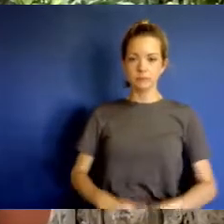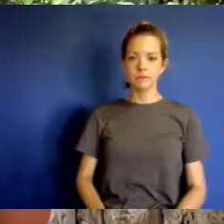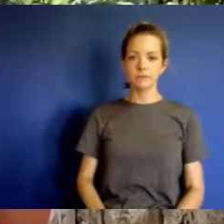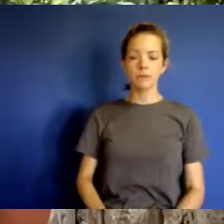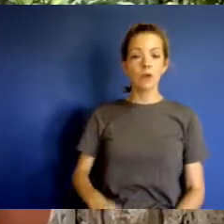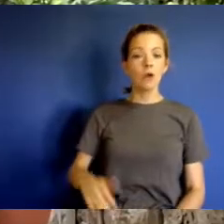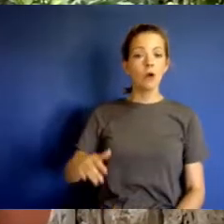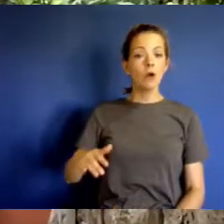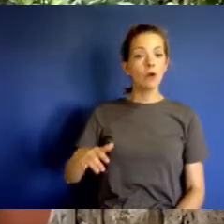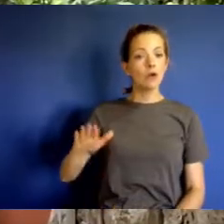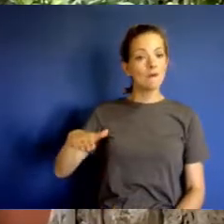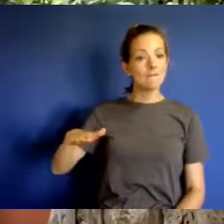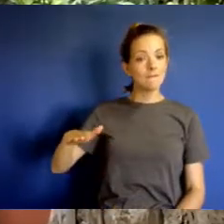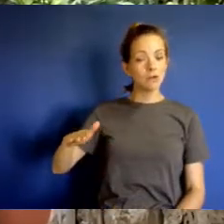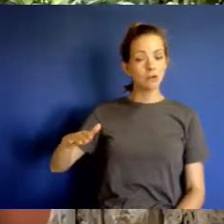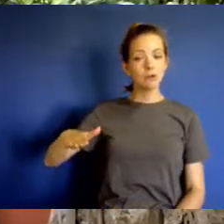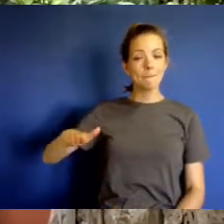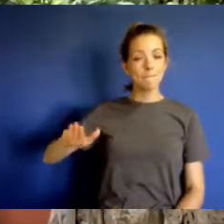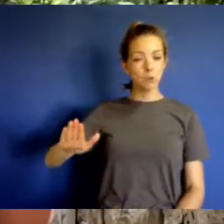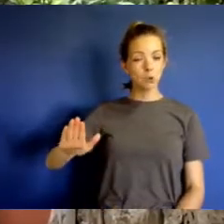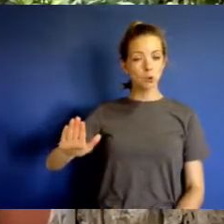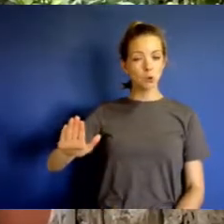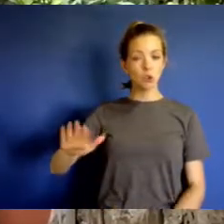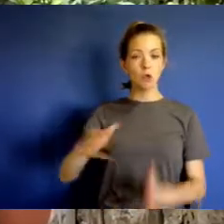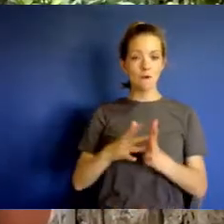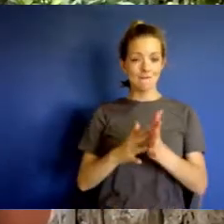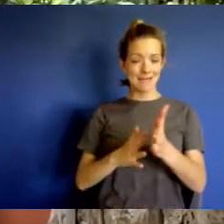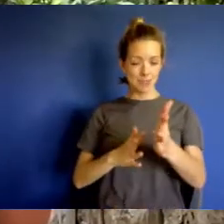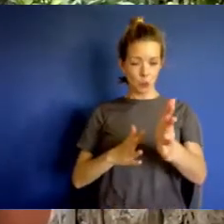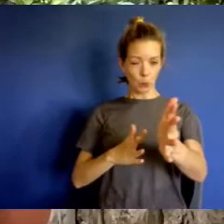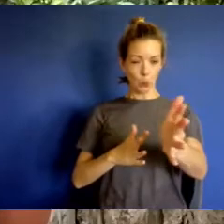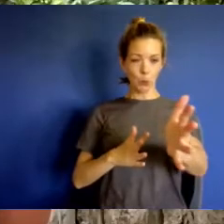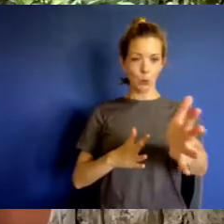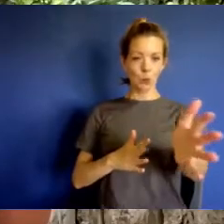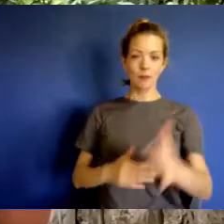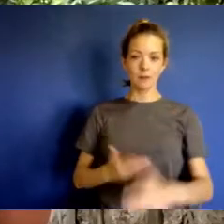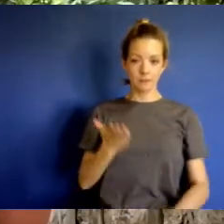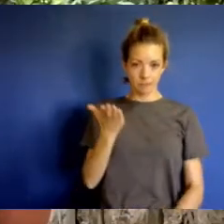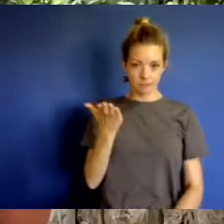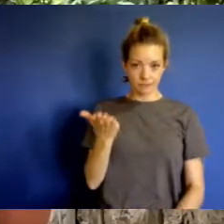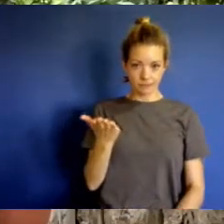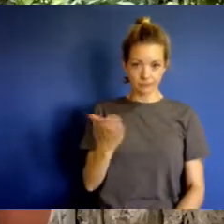pushing our foot away at the back and reaching our fingertips forwards.